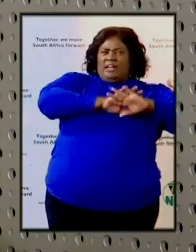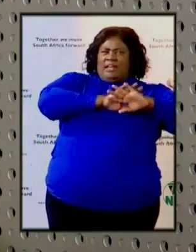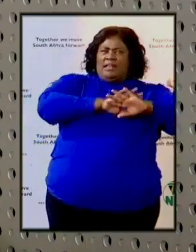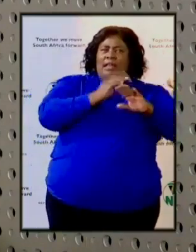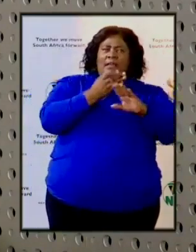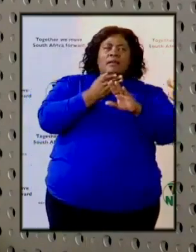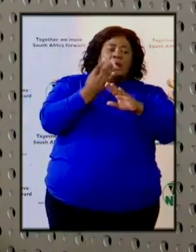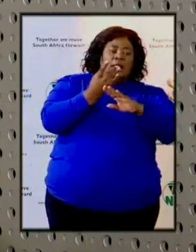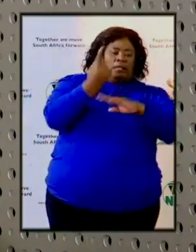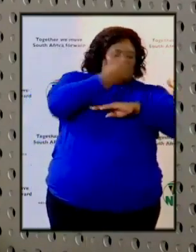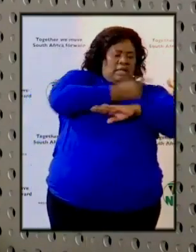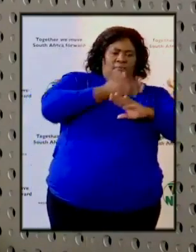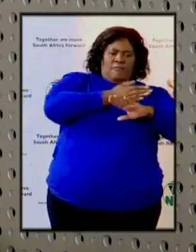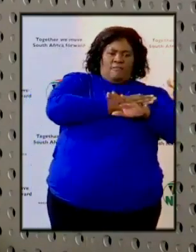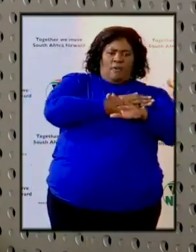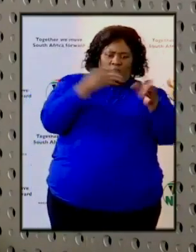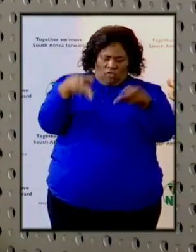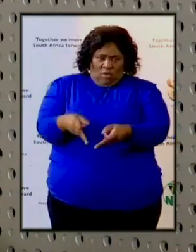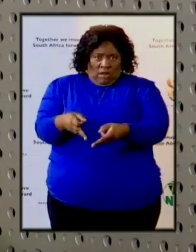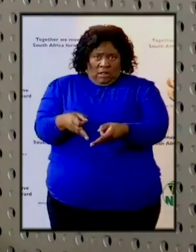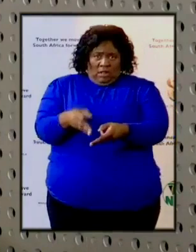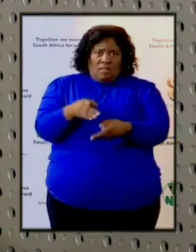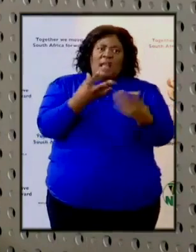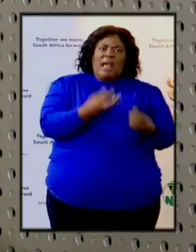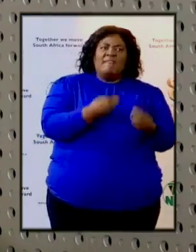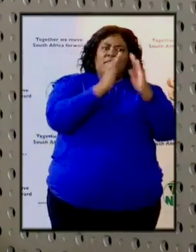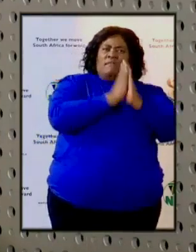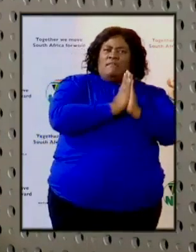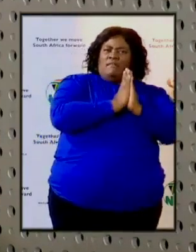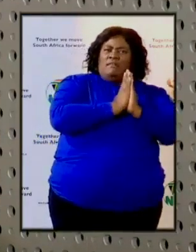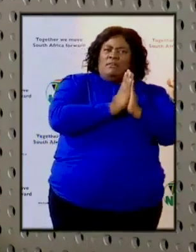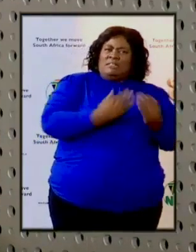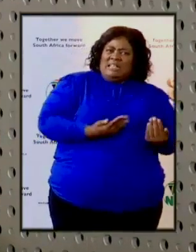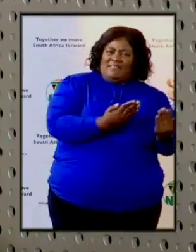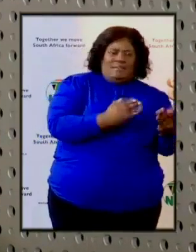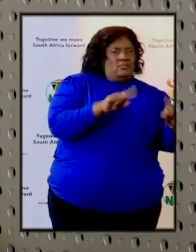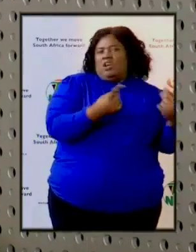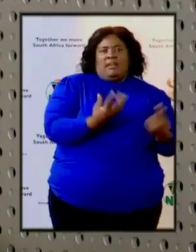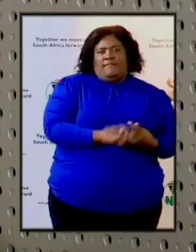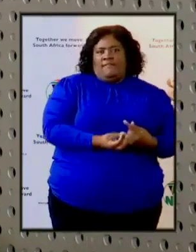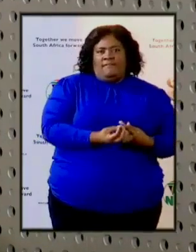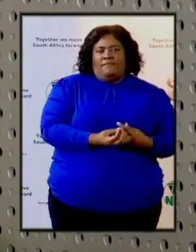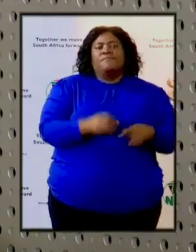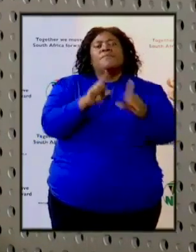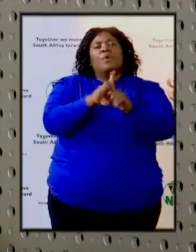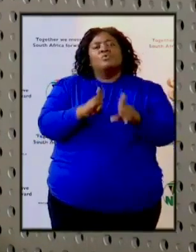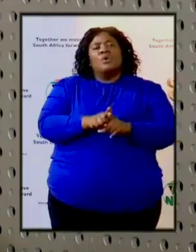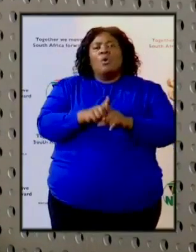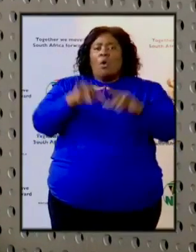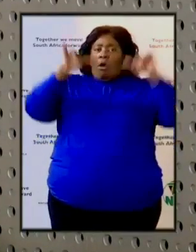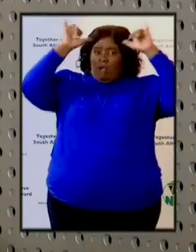also important during the week not to have crowds, because the infection will